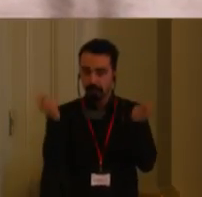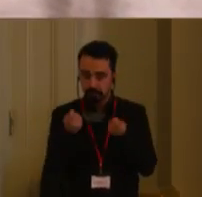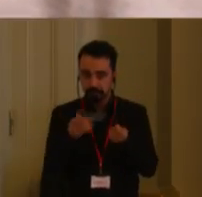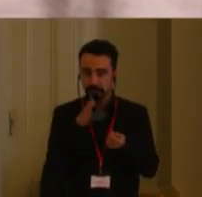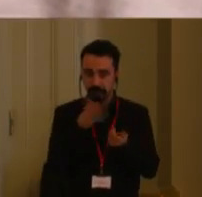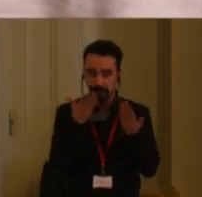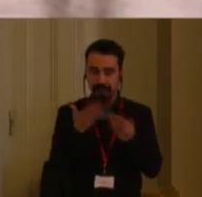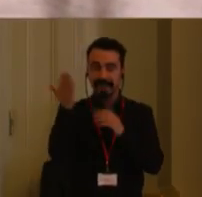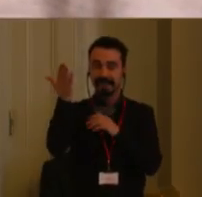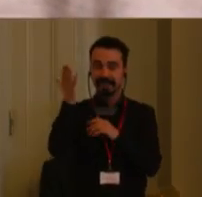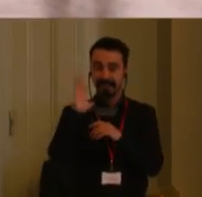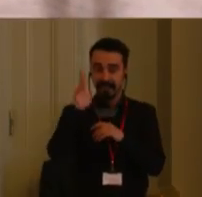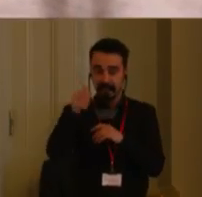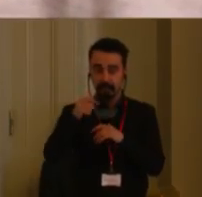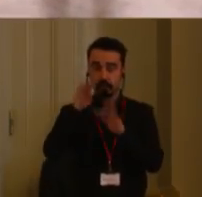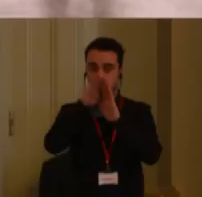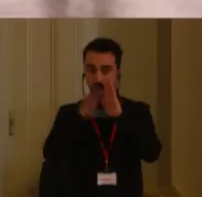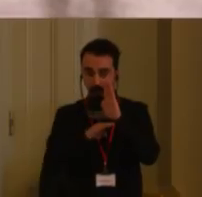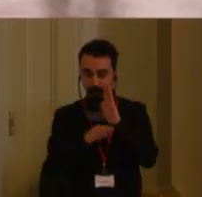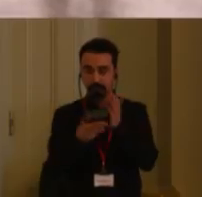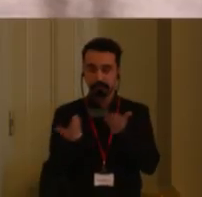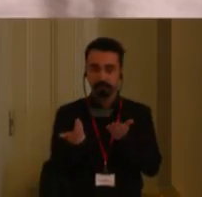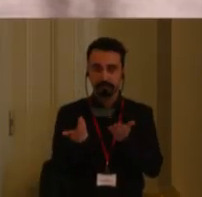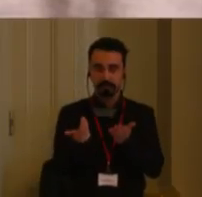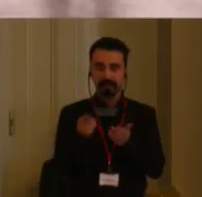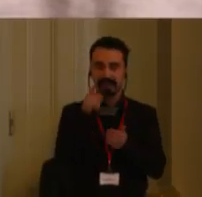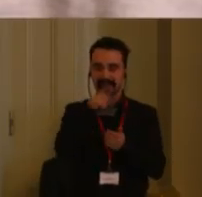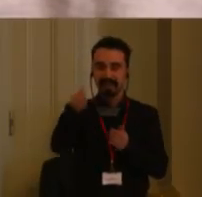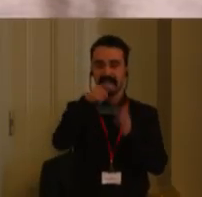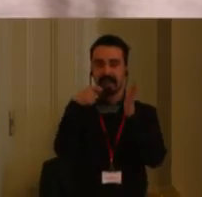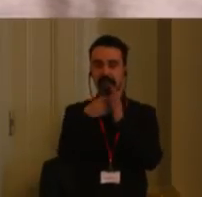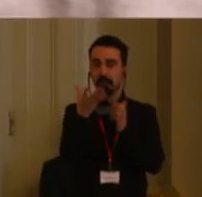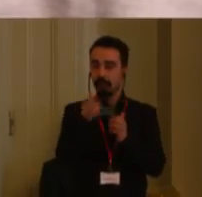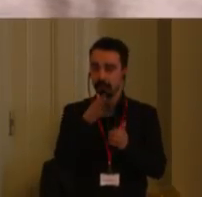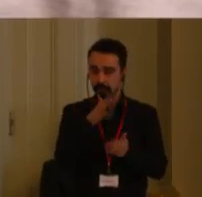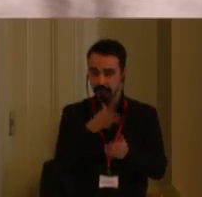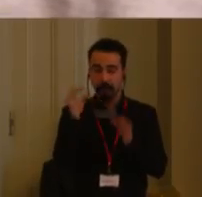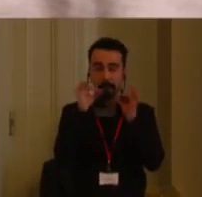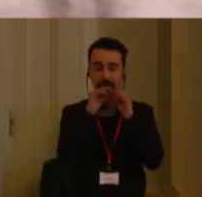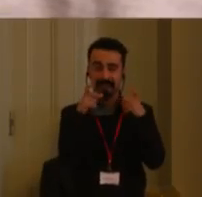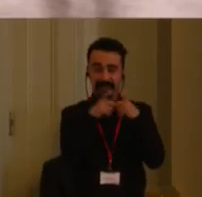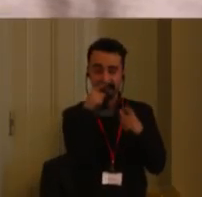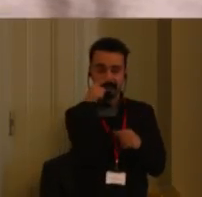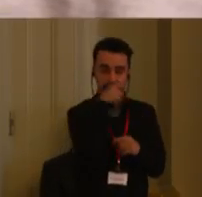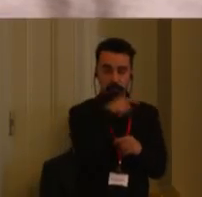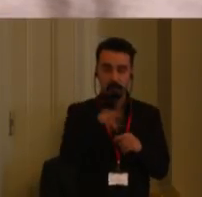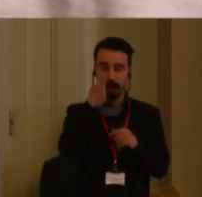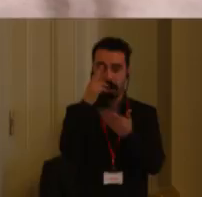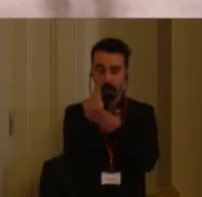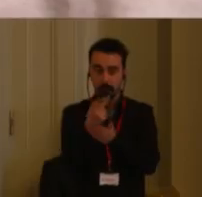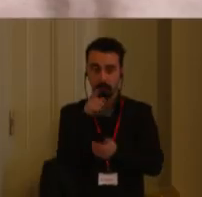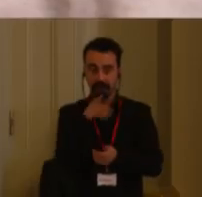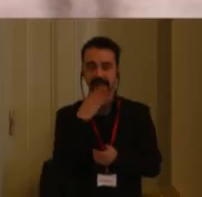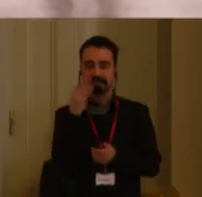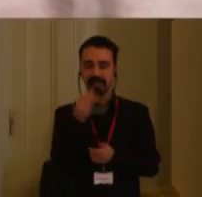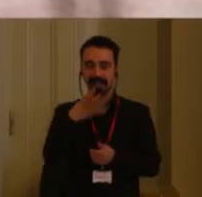British Council's Next Generation Research Report is to provide a channel for the voices of young people to be heard and to